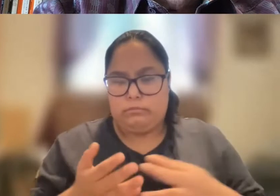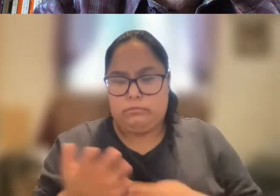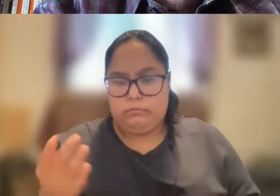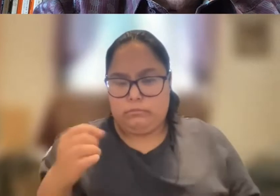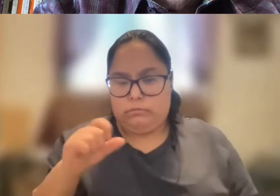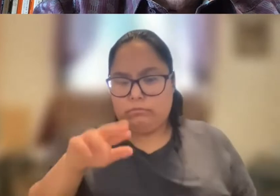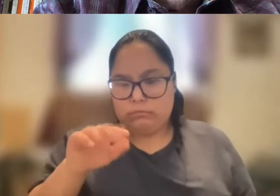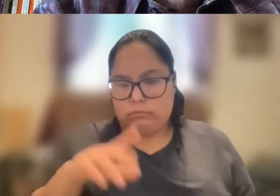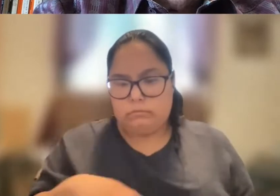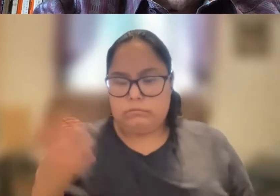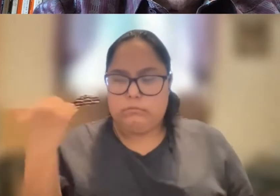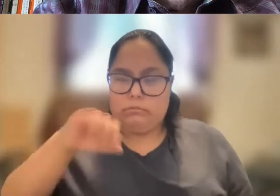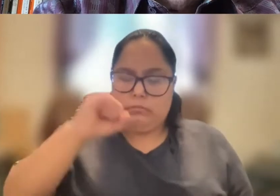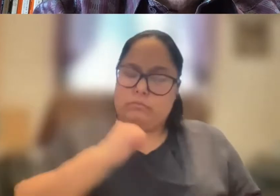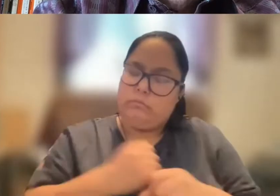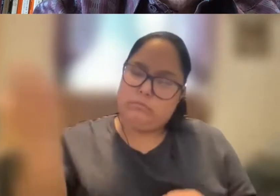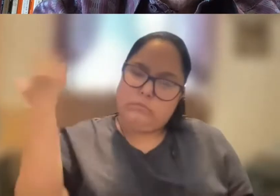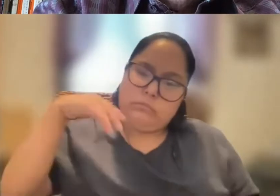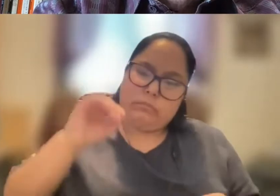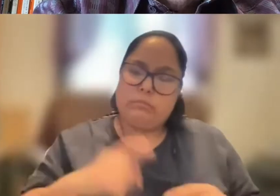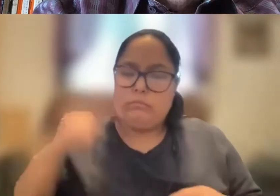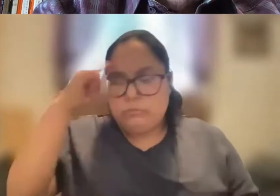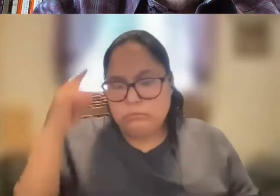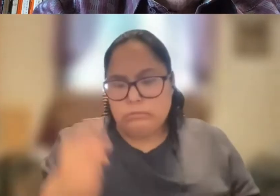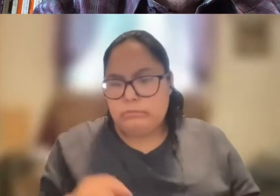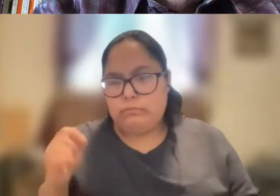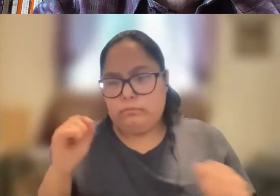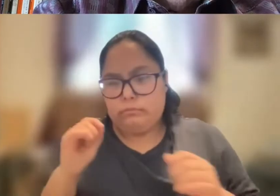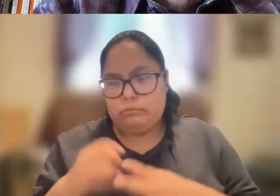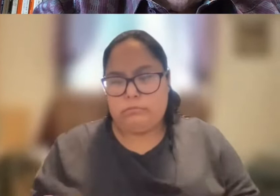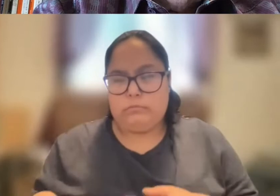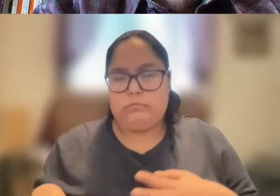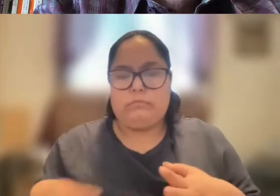was years ago. So I think I'm losing